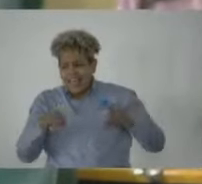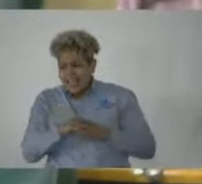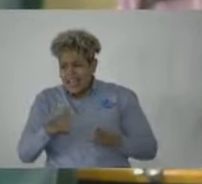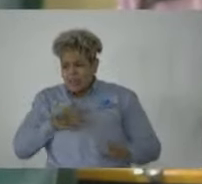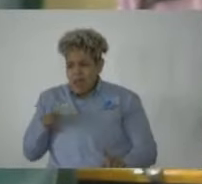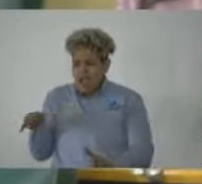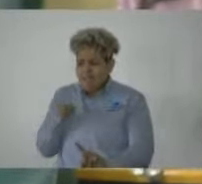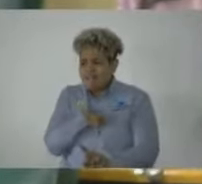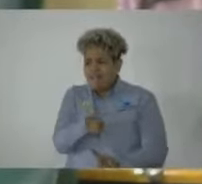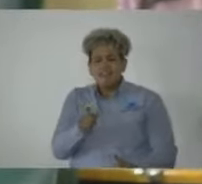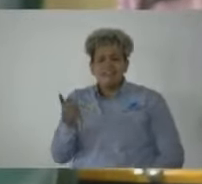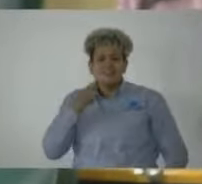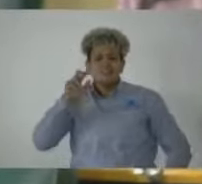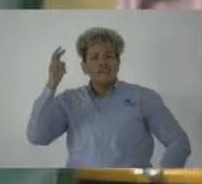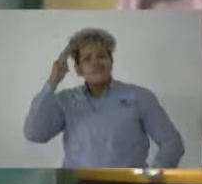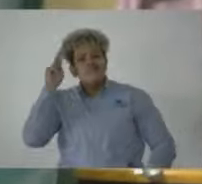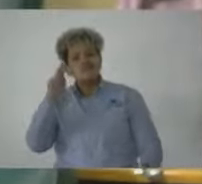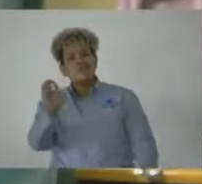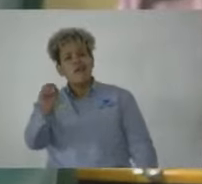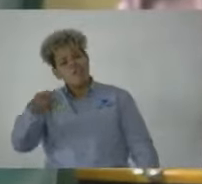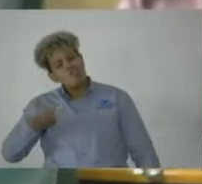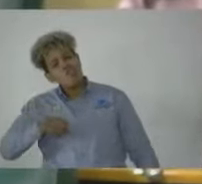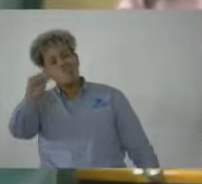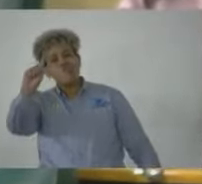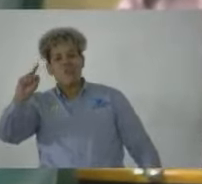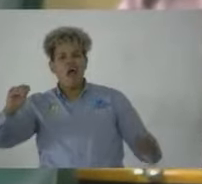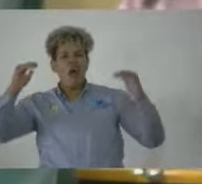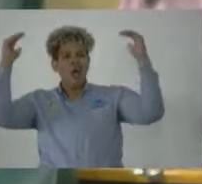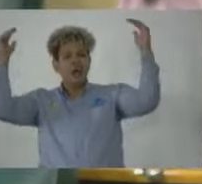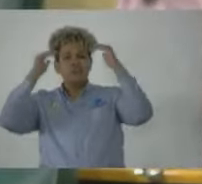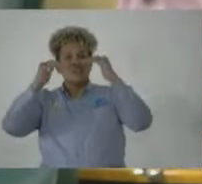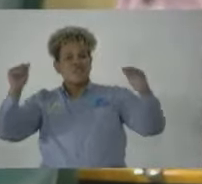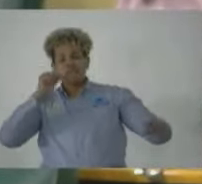view, disrespectful to the highest degree.